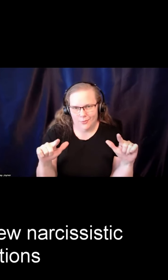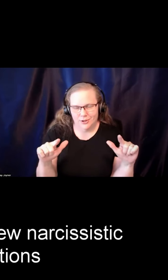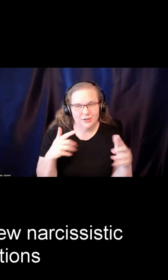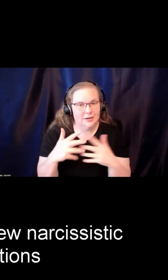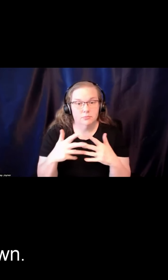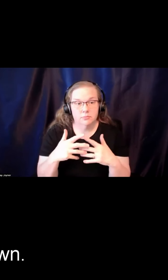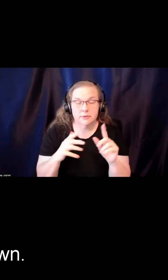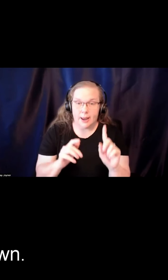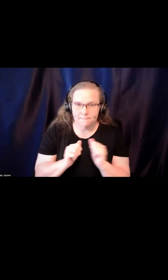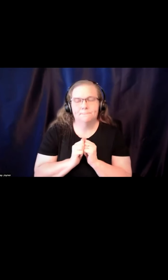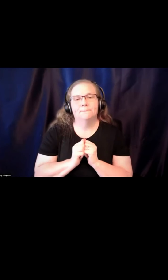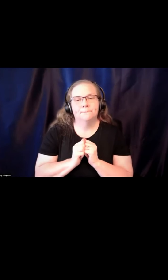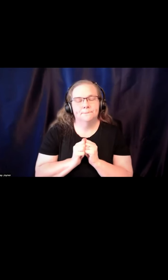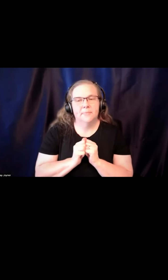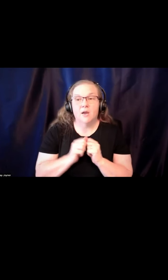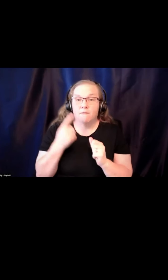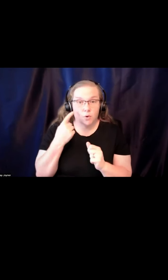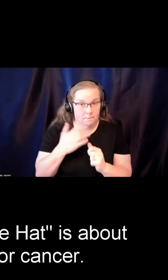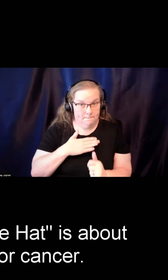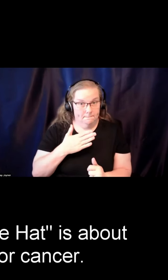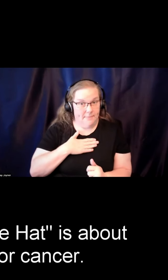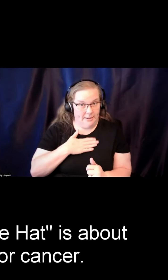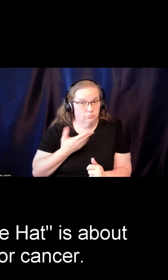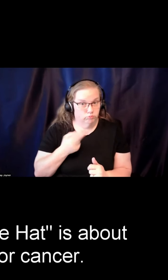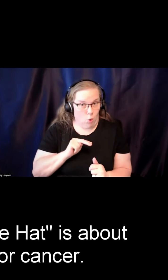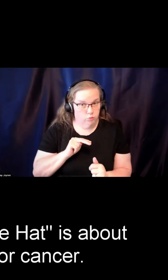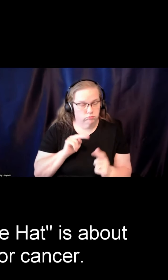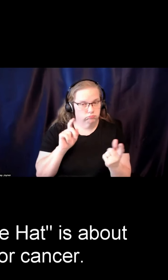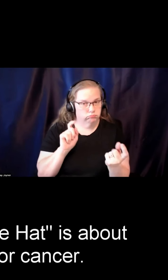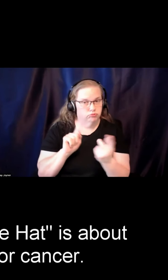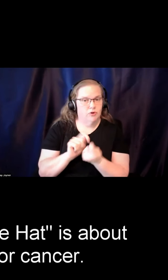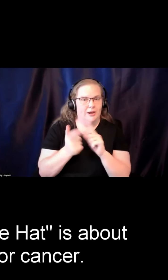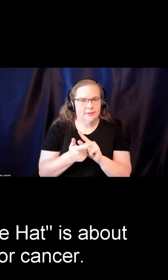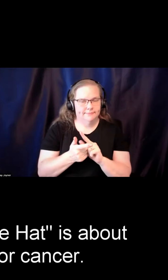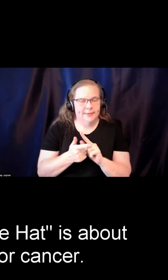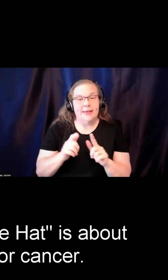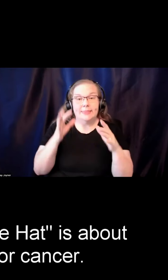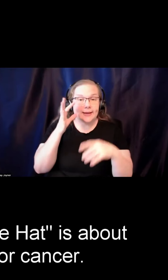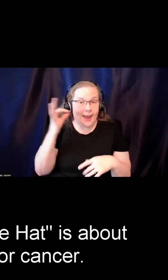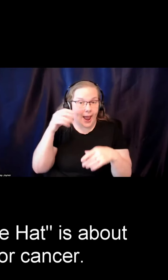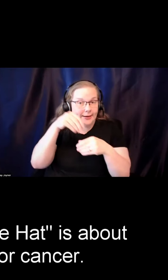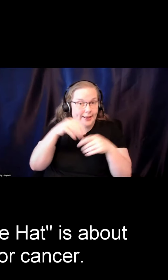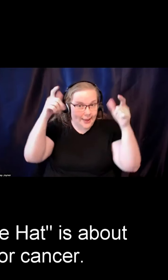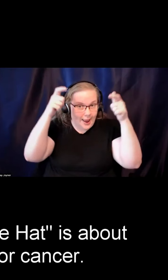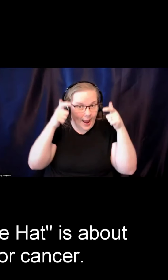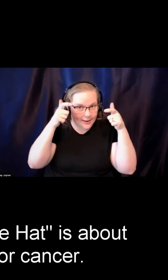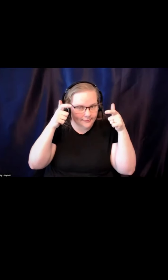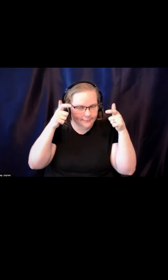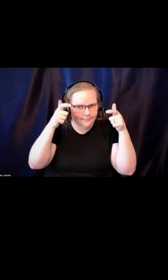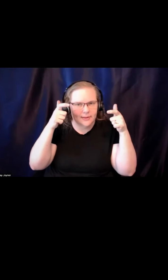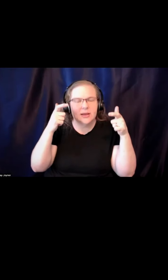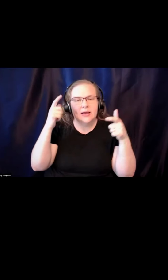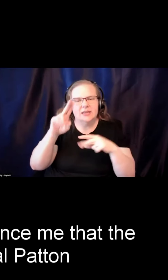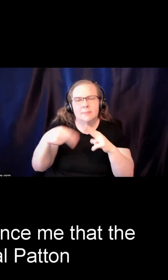narcissistic interpretations of my own. First, the cat in the hat is about being treated for